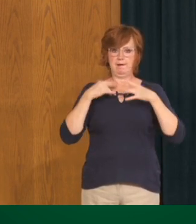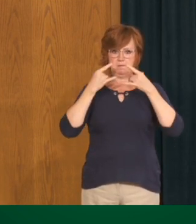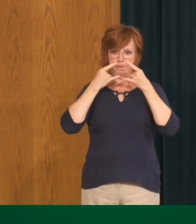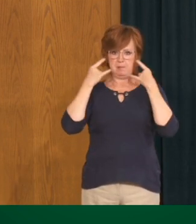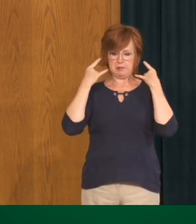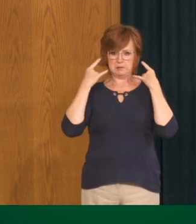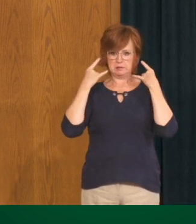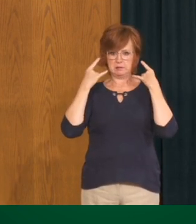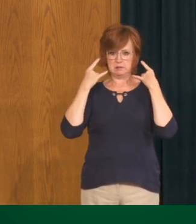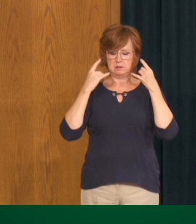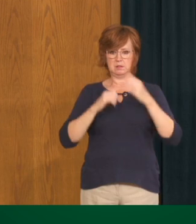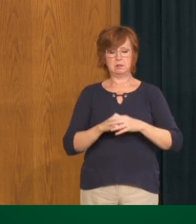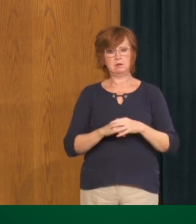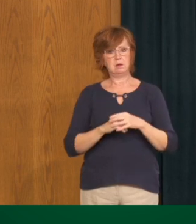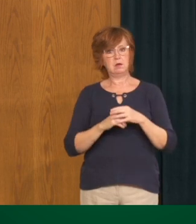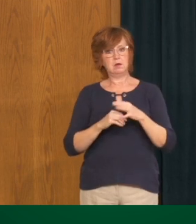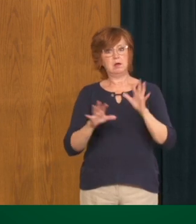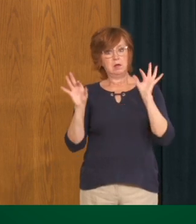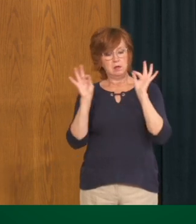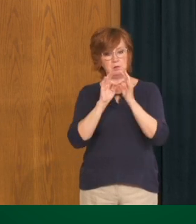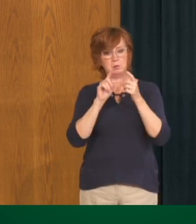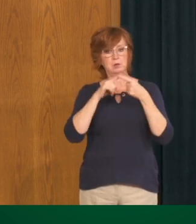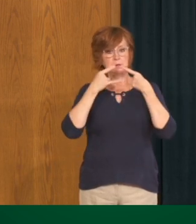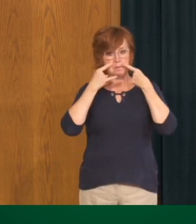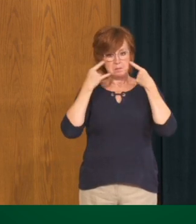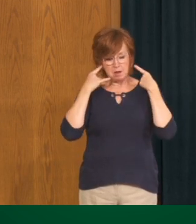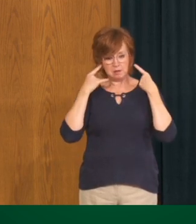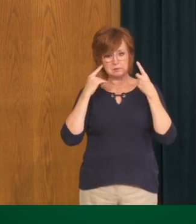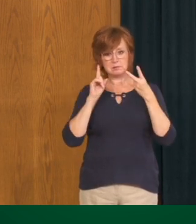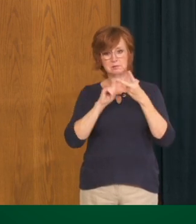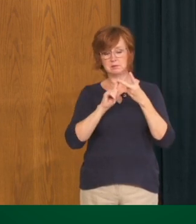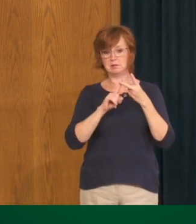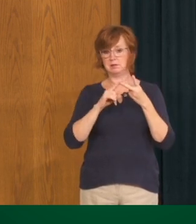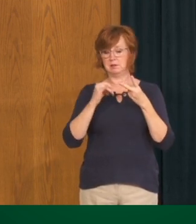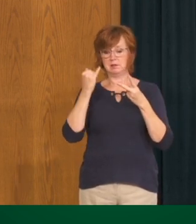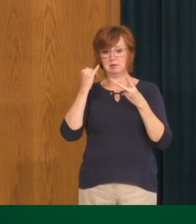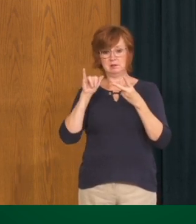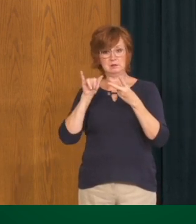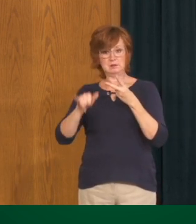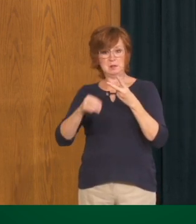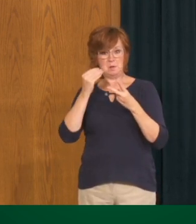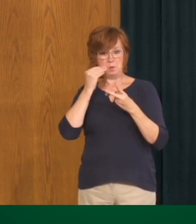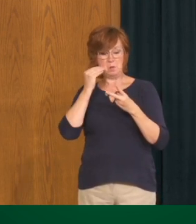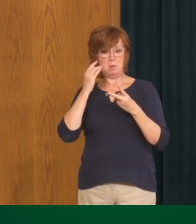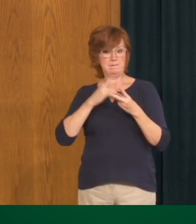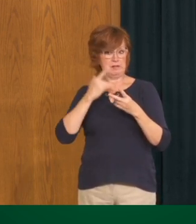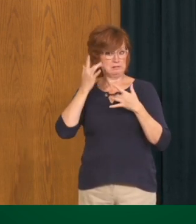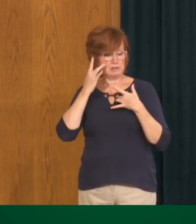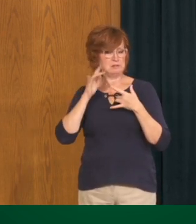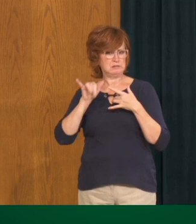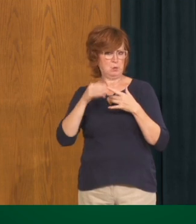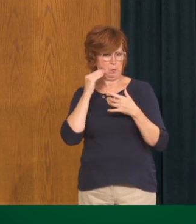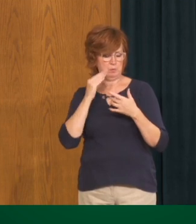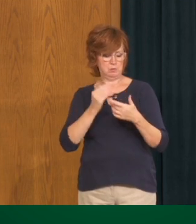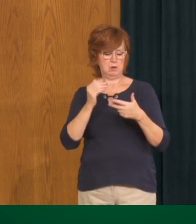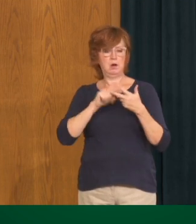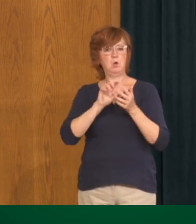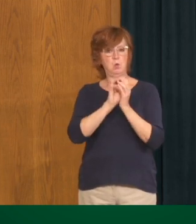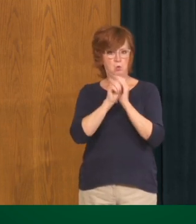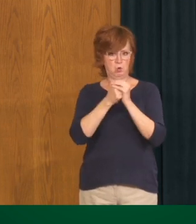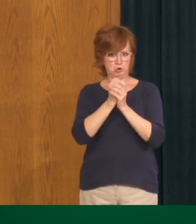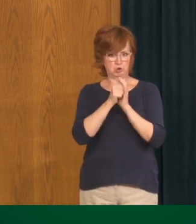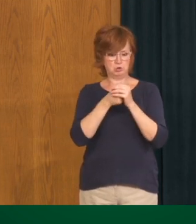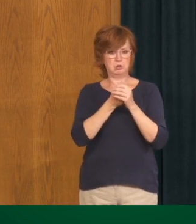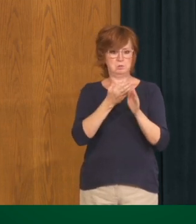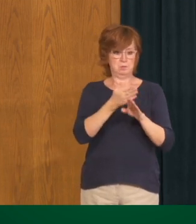this doesn't replace all the other measures that have been so important, not going to school or work if you're sick, washing your hands before and